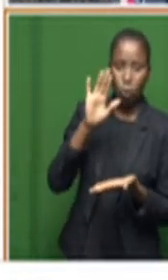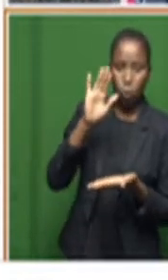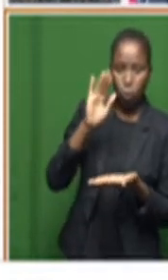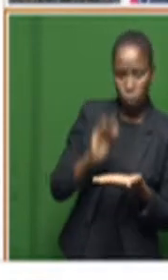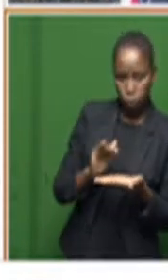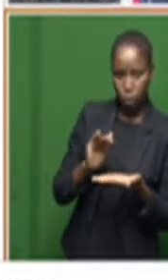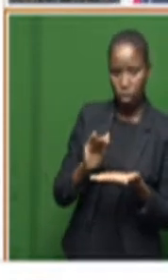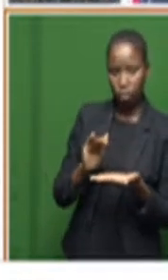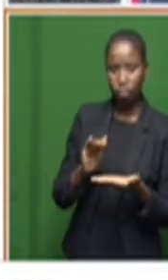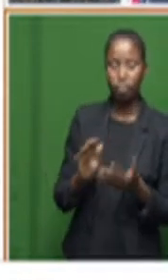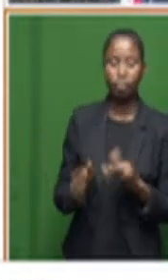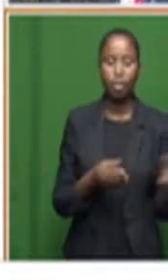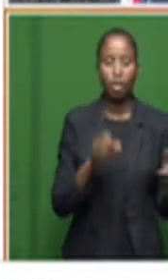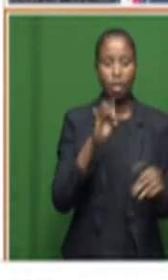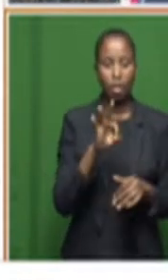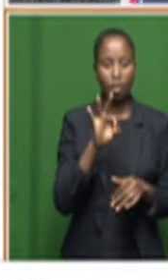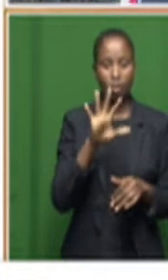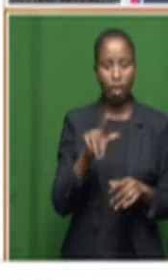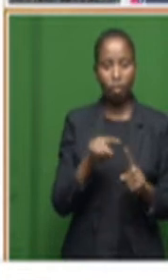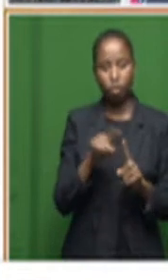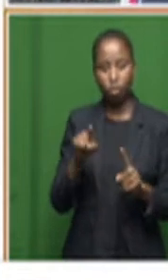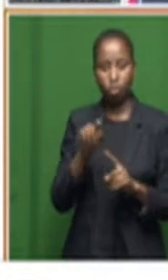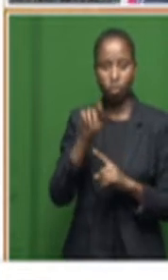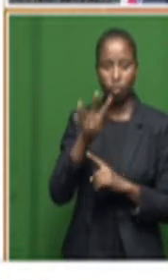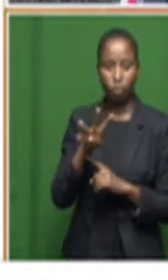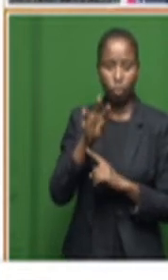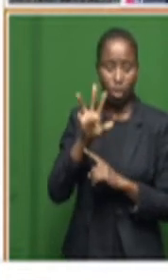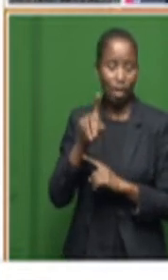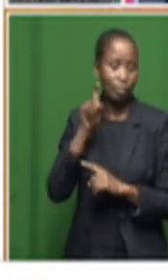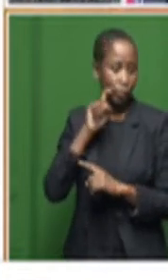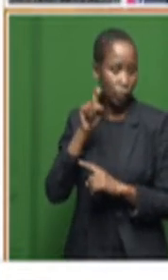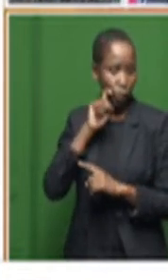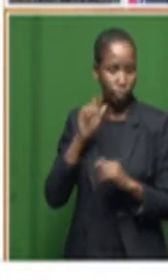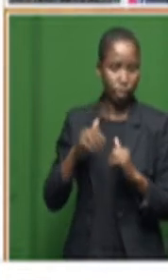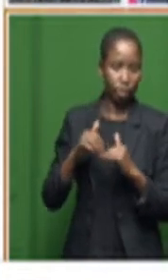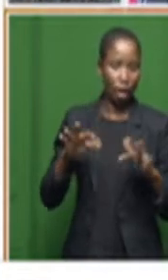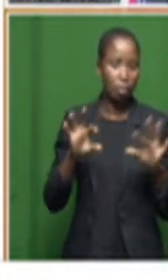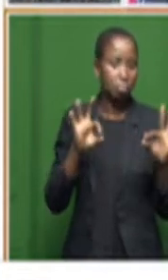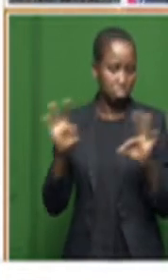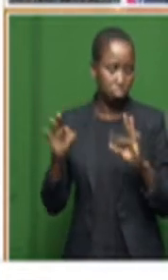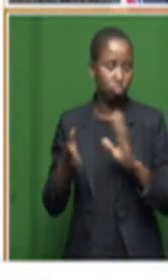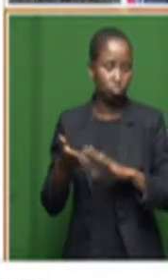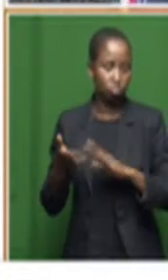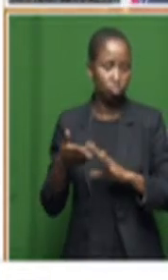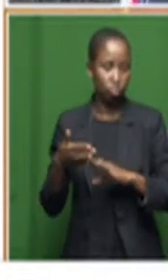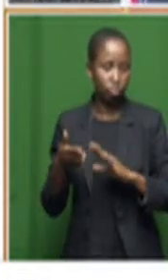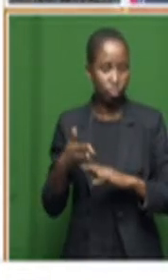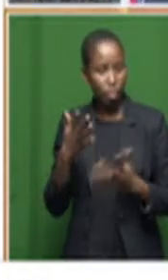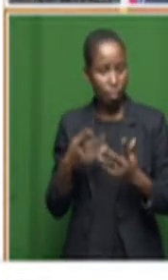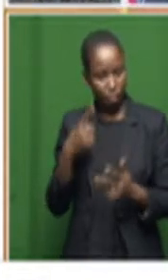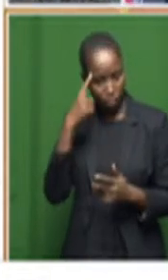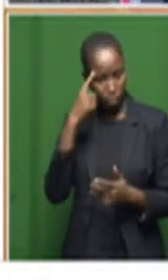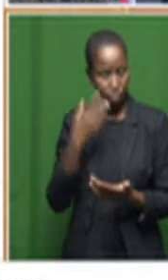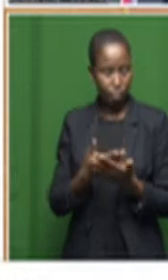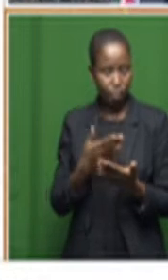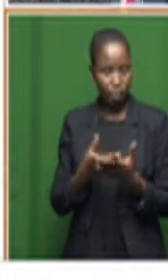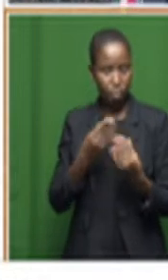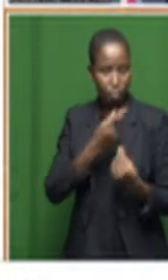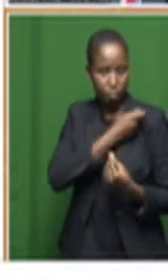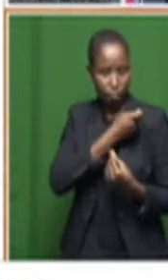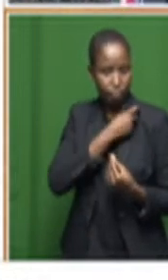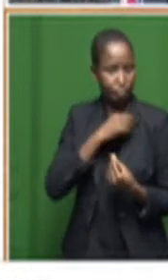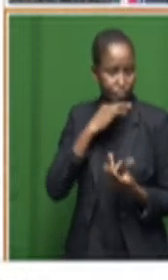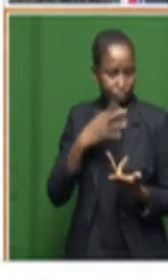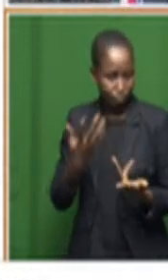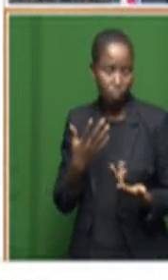The 35 to 49-year-olds had a very good start, but have not sustained their interest, maybe thinking there's now enough vaccine, I can take